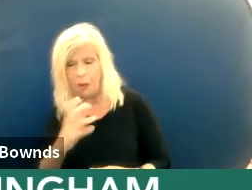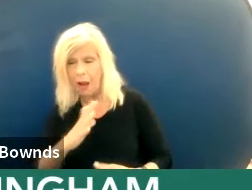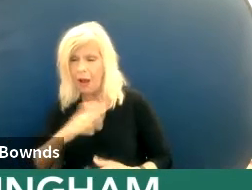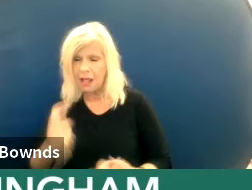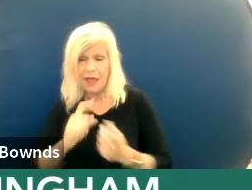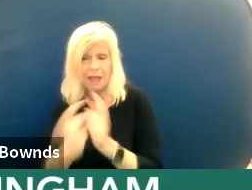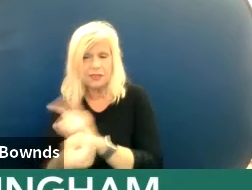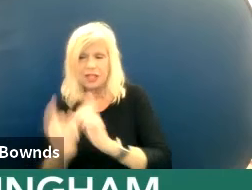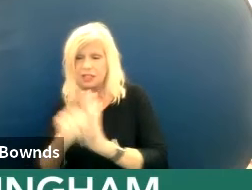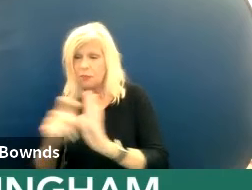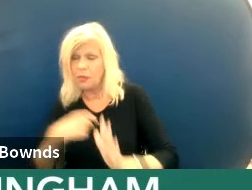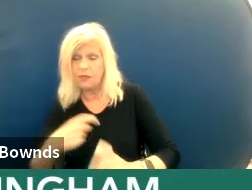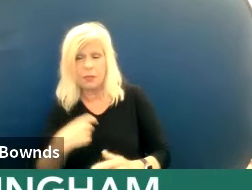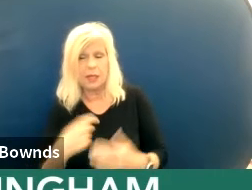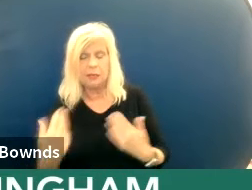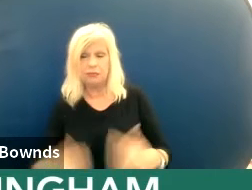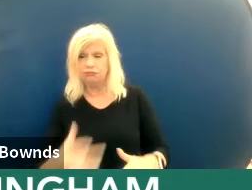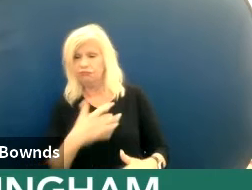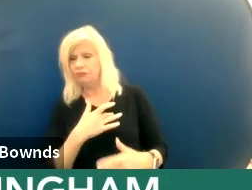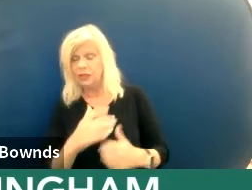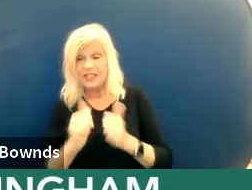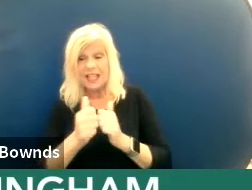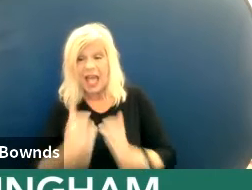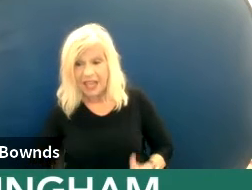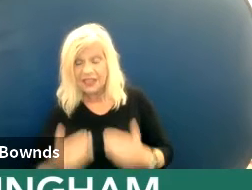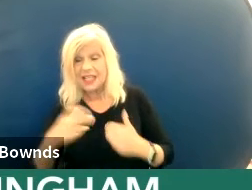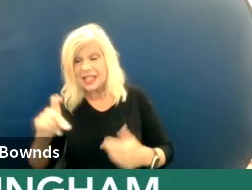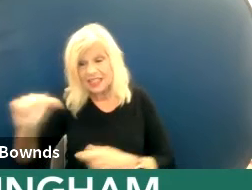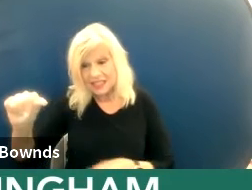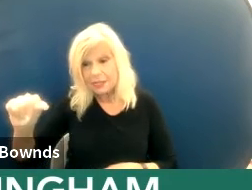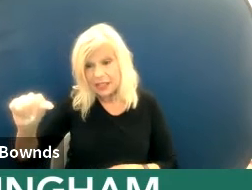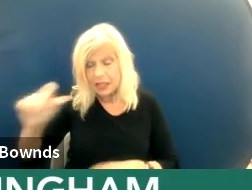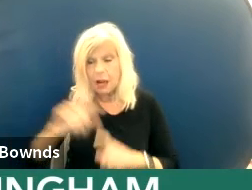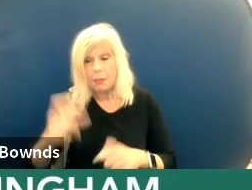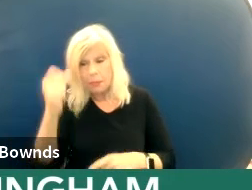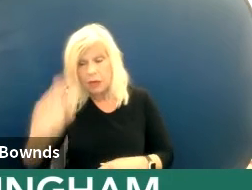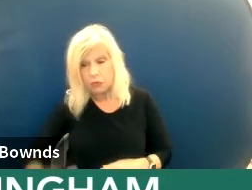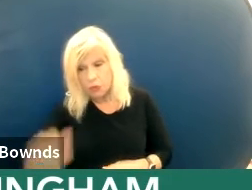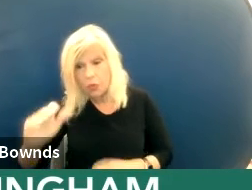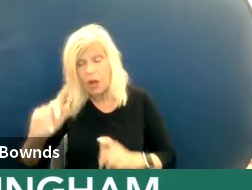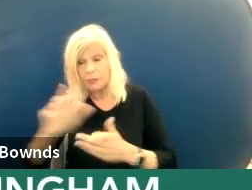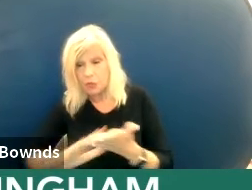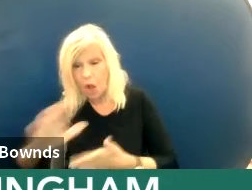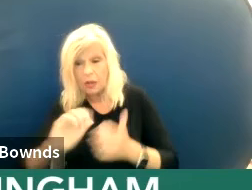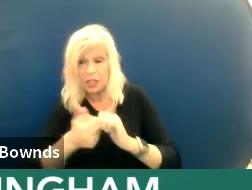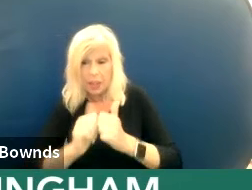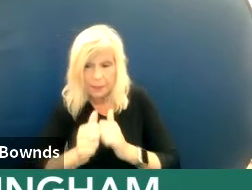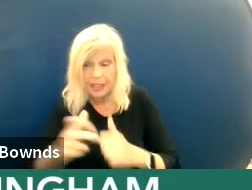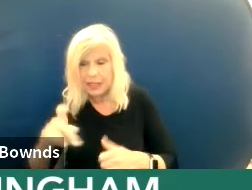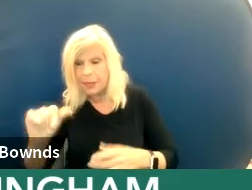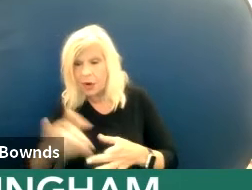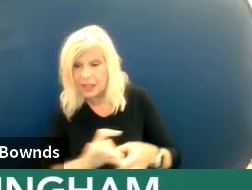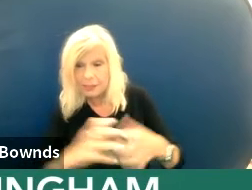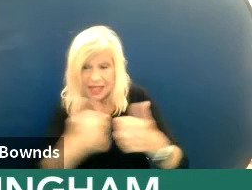life-changing moment for me. These athletes had disabilities, but they grew up and went to college, competed in the Paralympic Games,